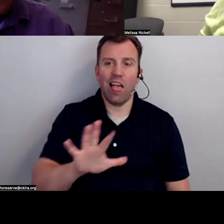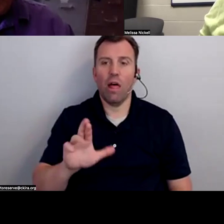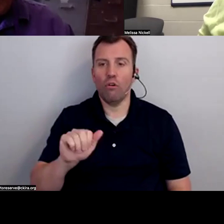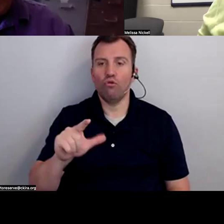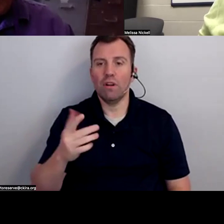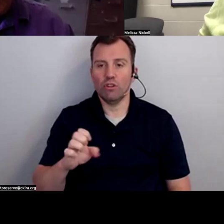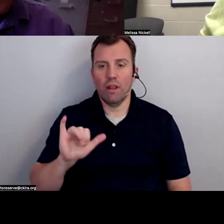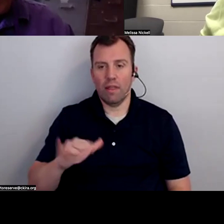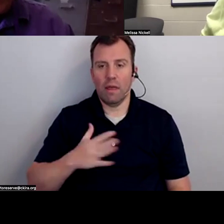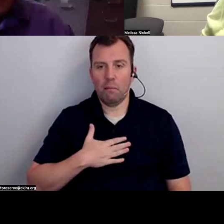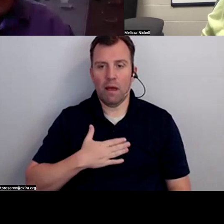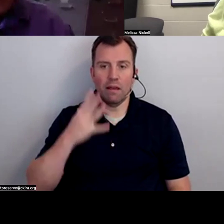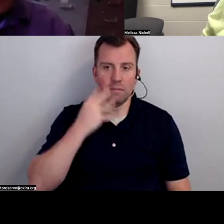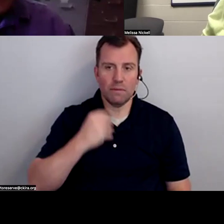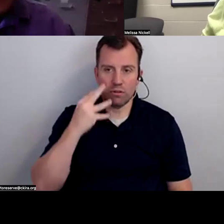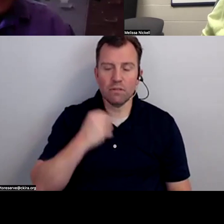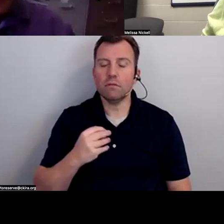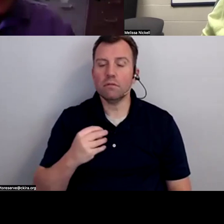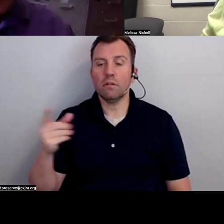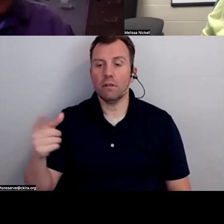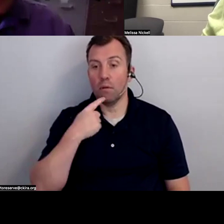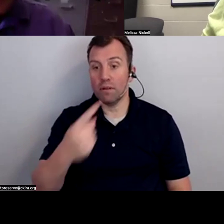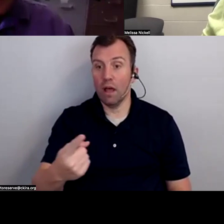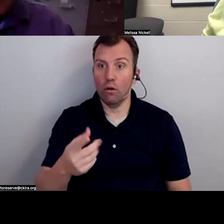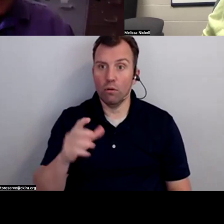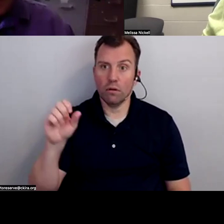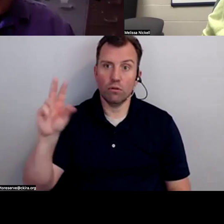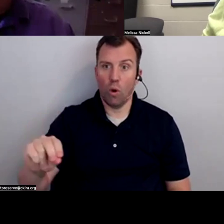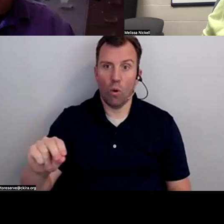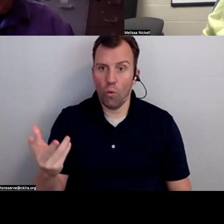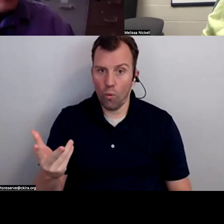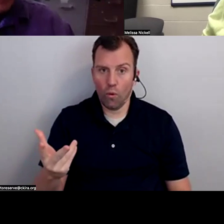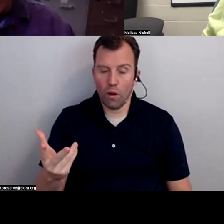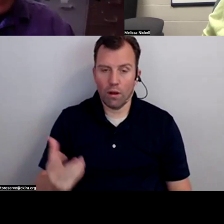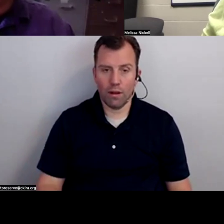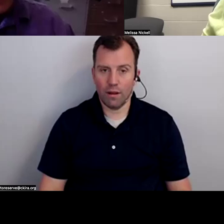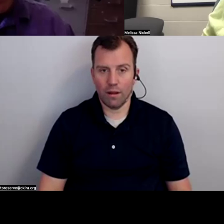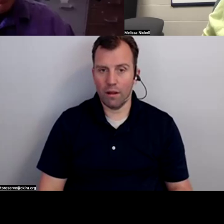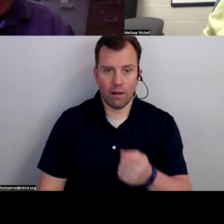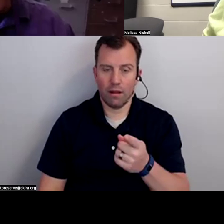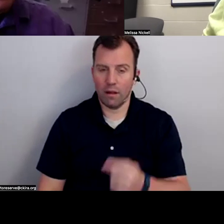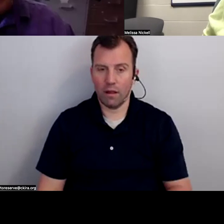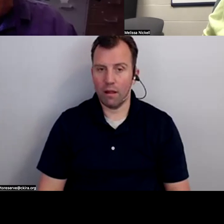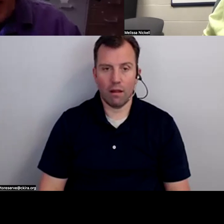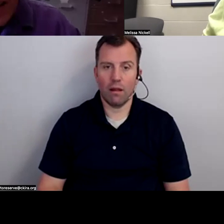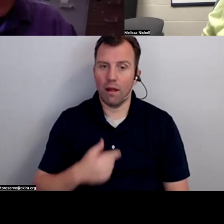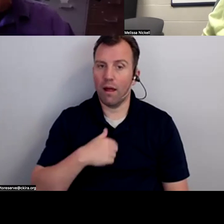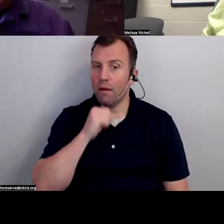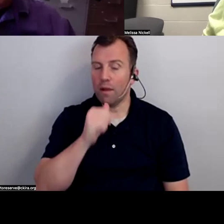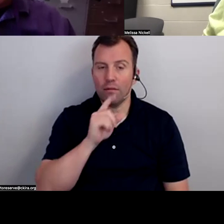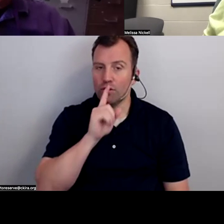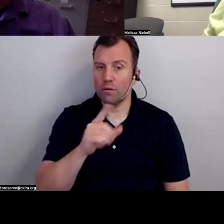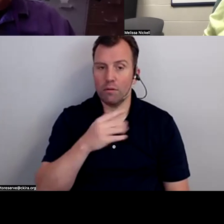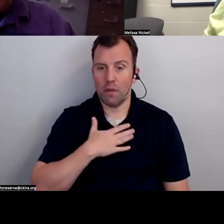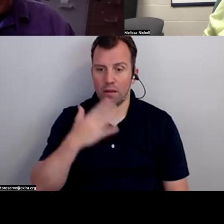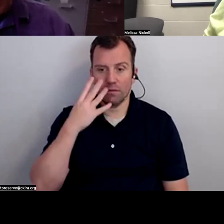experience anyway. They'll certainly tell you if it's a no. Well, I'm not so sure that my